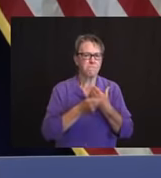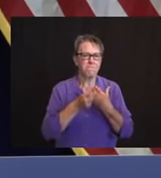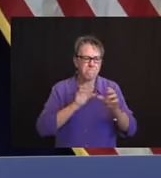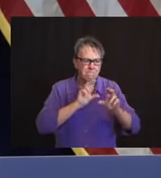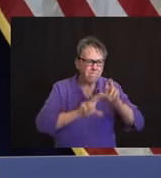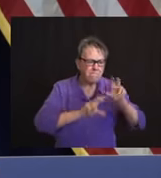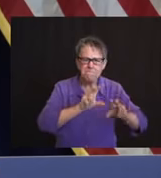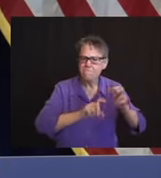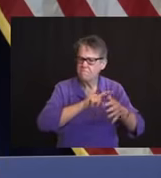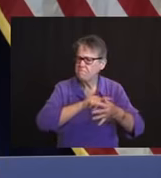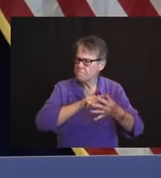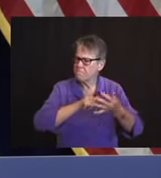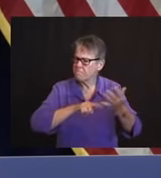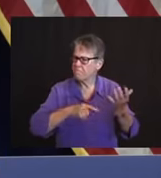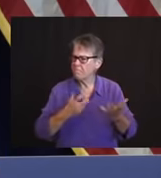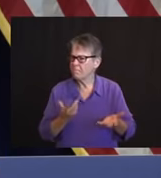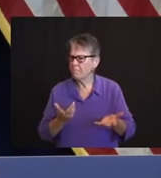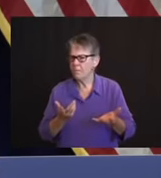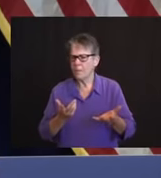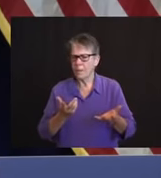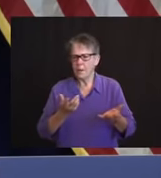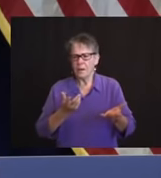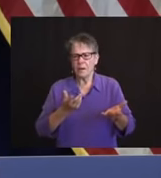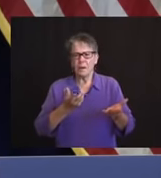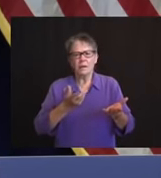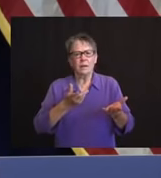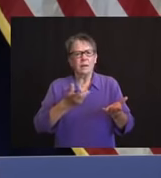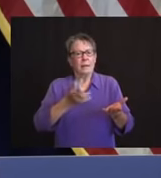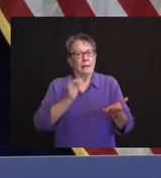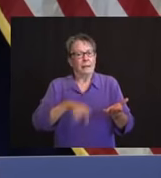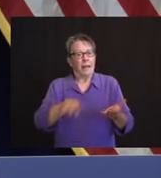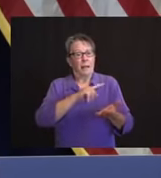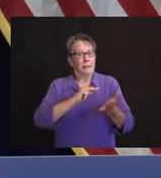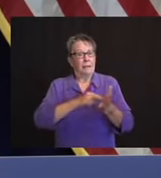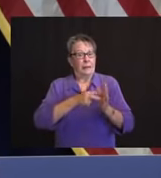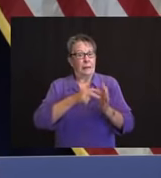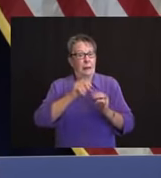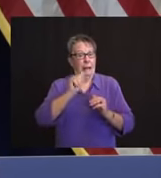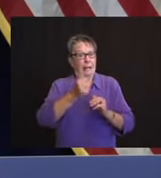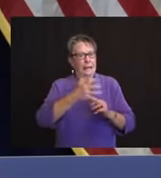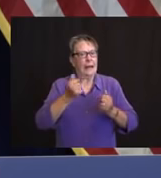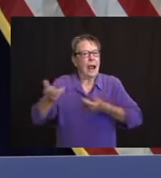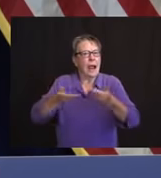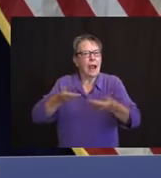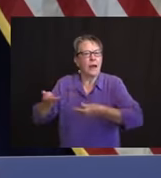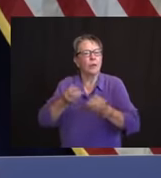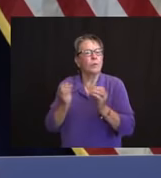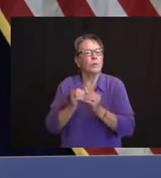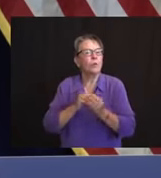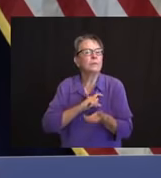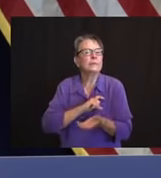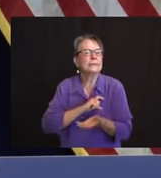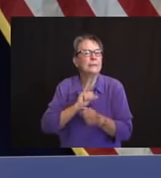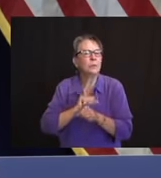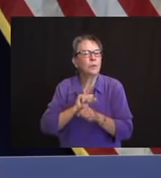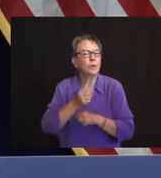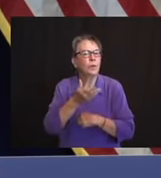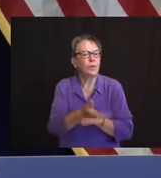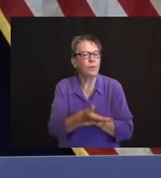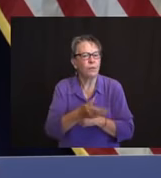hire additional police officers. And to aid with economic development, they have provided technical